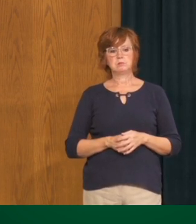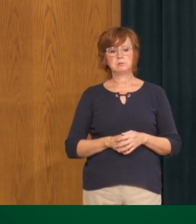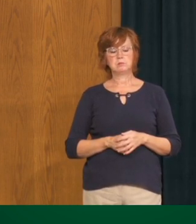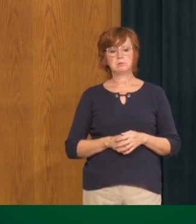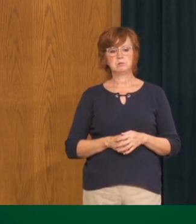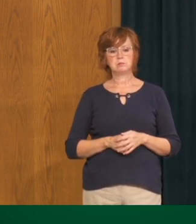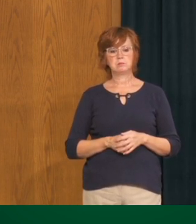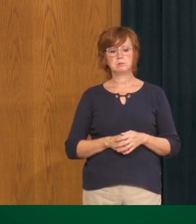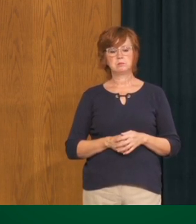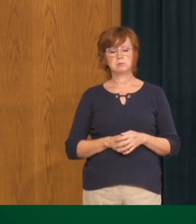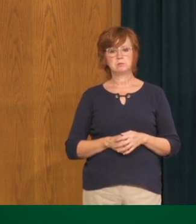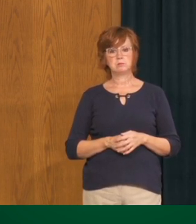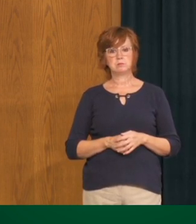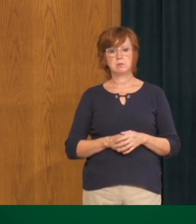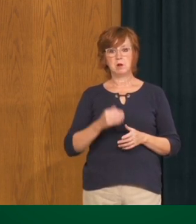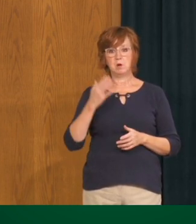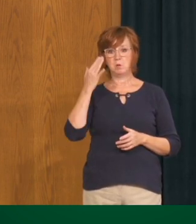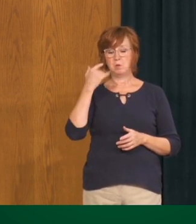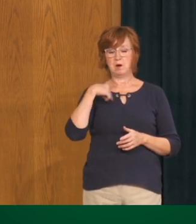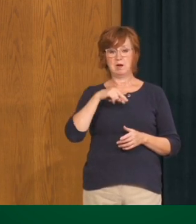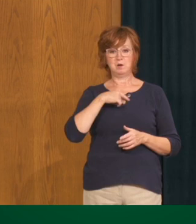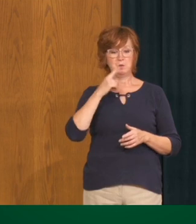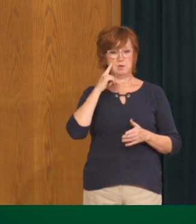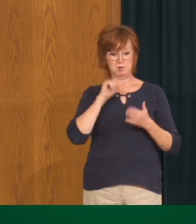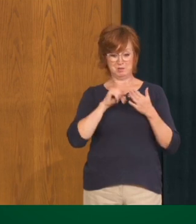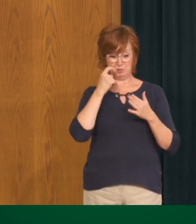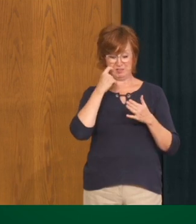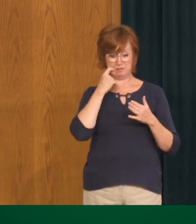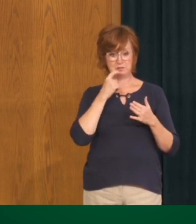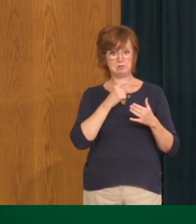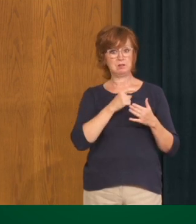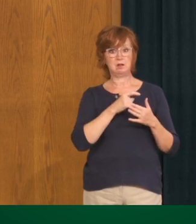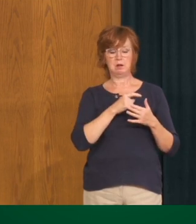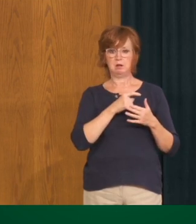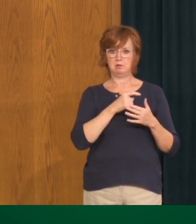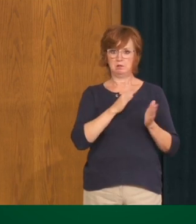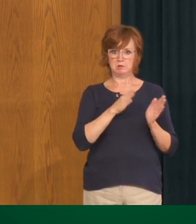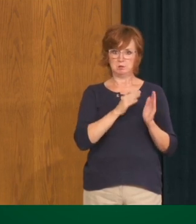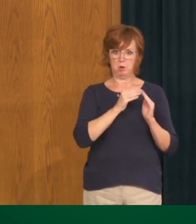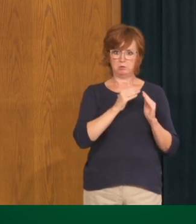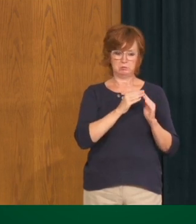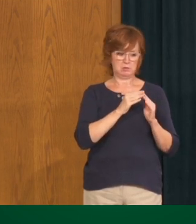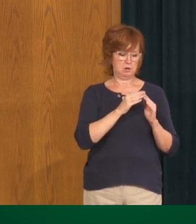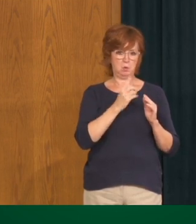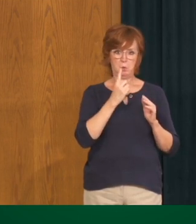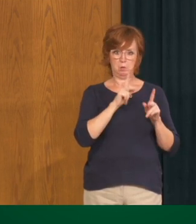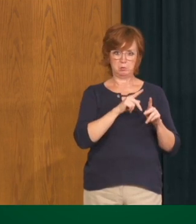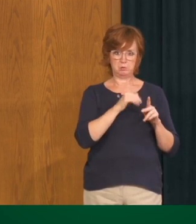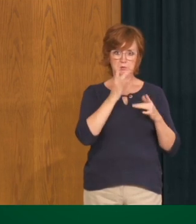come up pretty quickly, and that's when schools should be ready to go to level 3 very quickly as well.